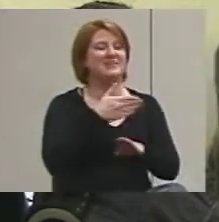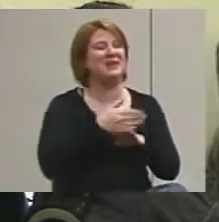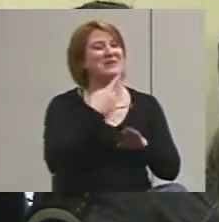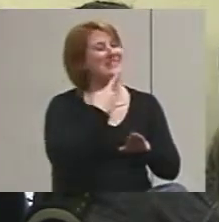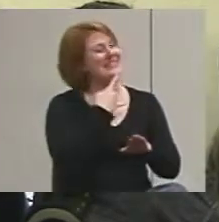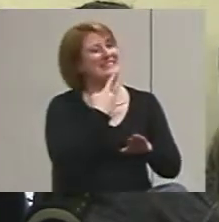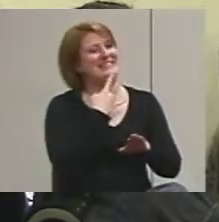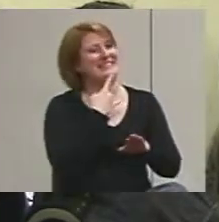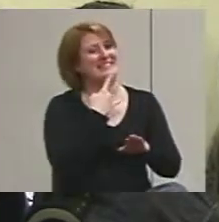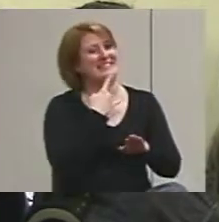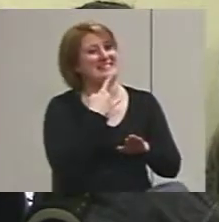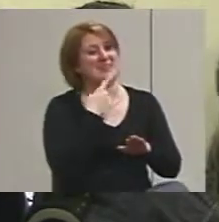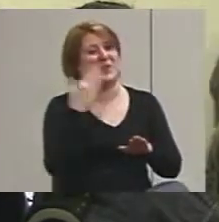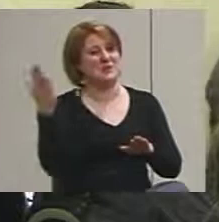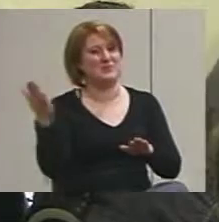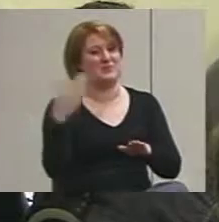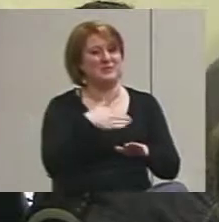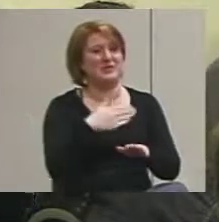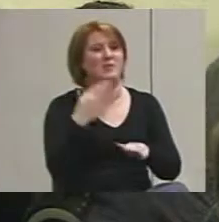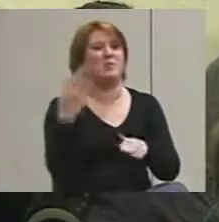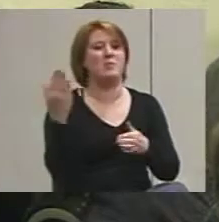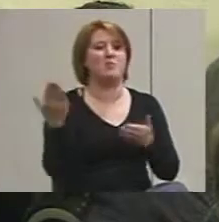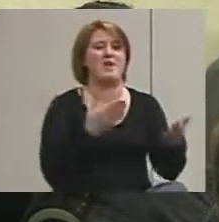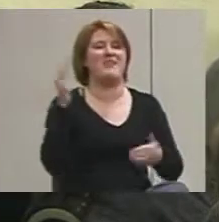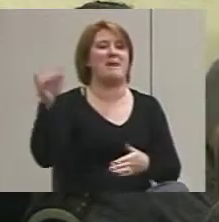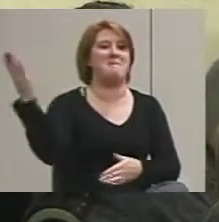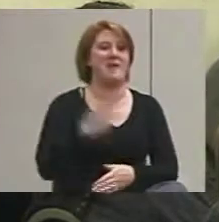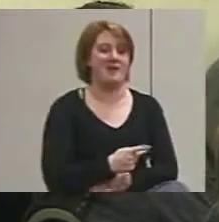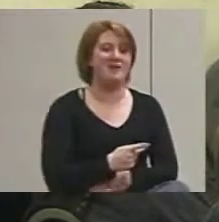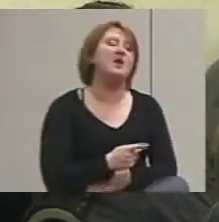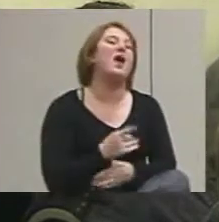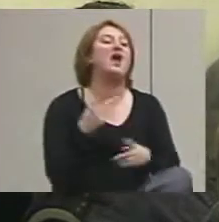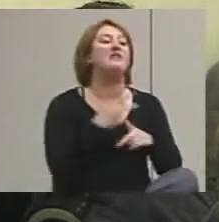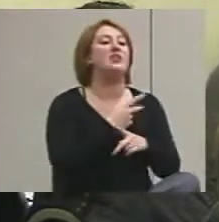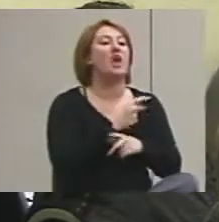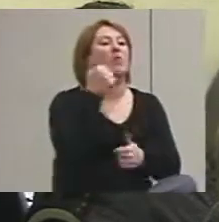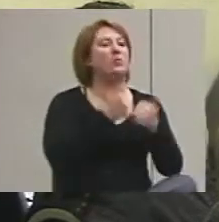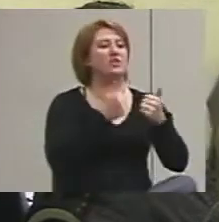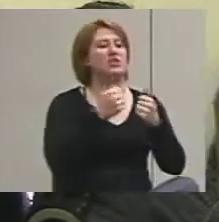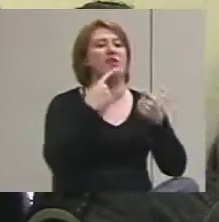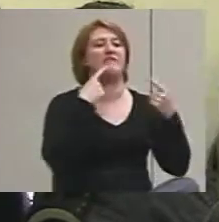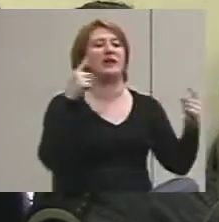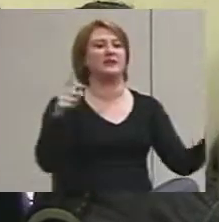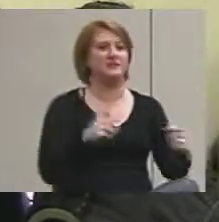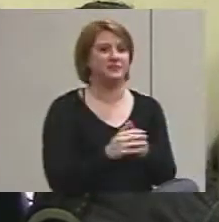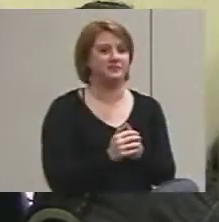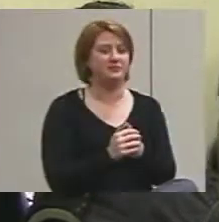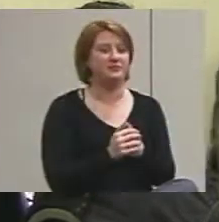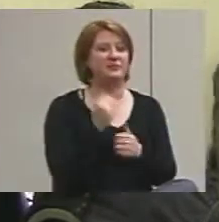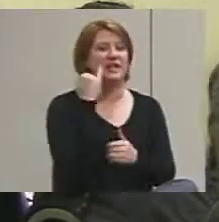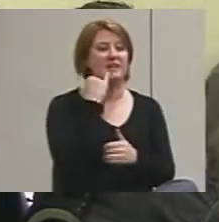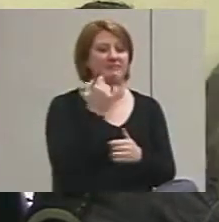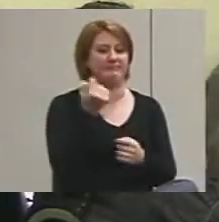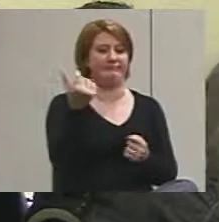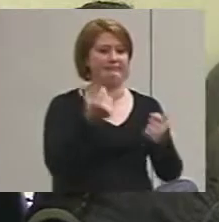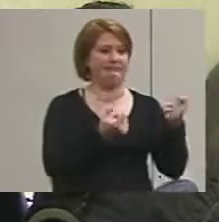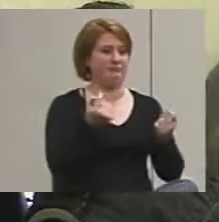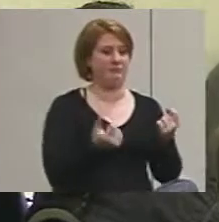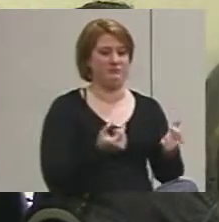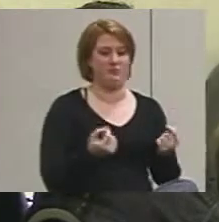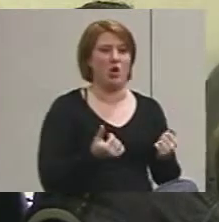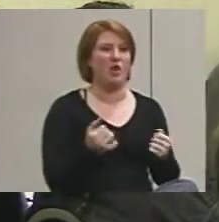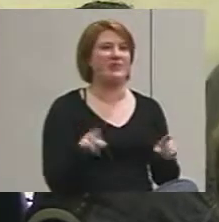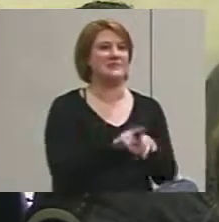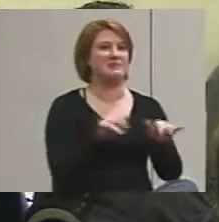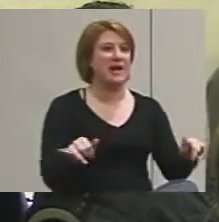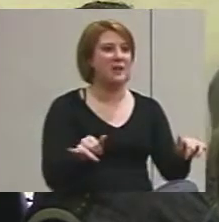not fade that piece. And we can kind of figure out which of those components are effective. But if you're kind of fading lots of things at once and